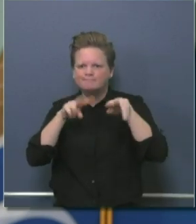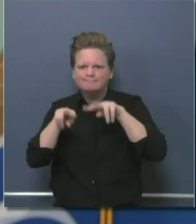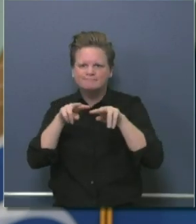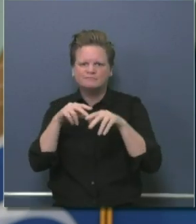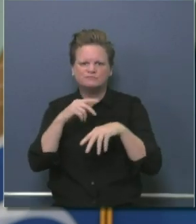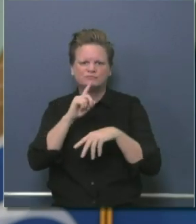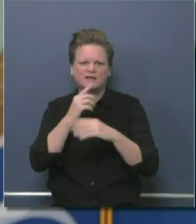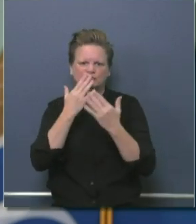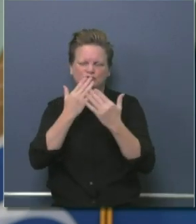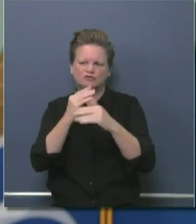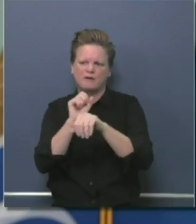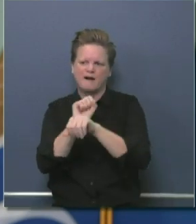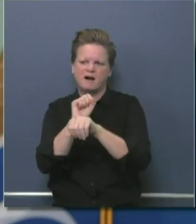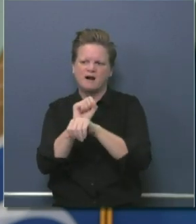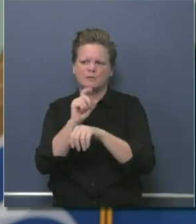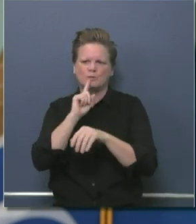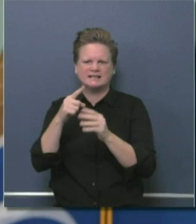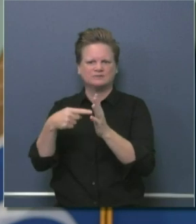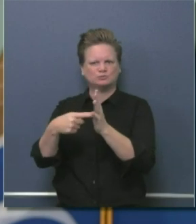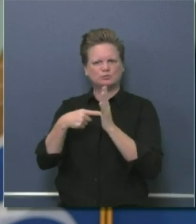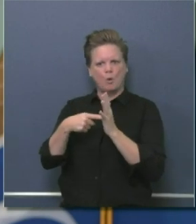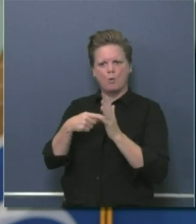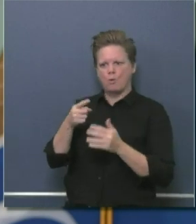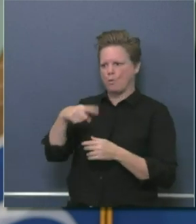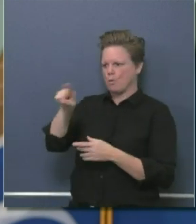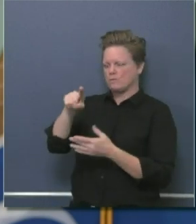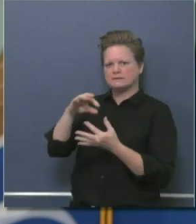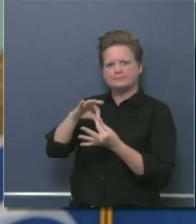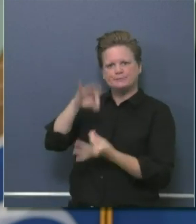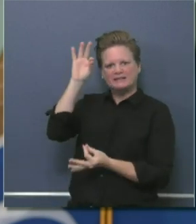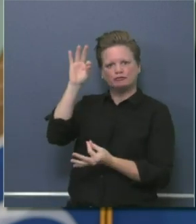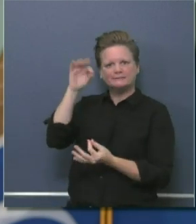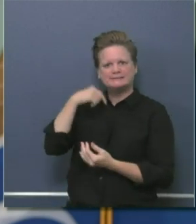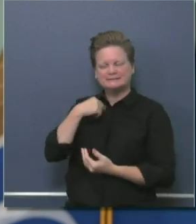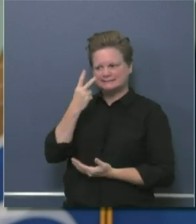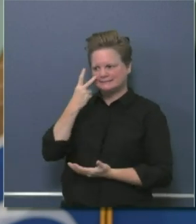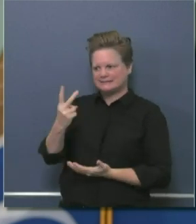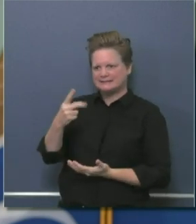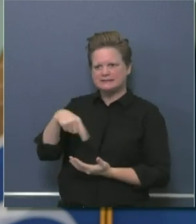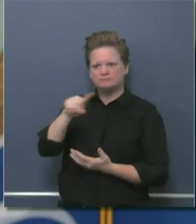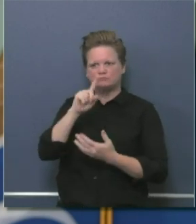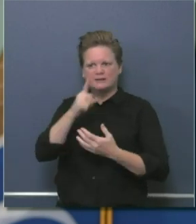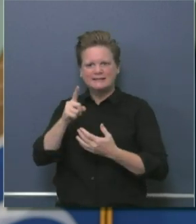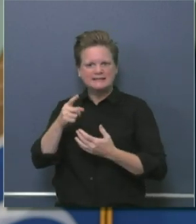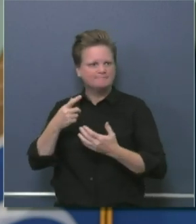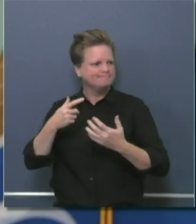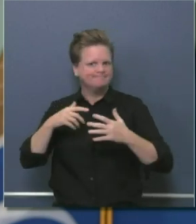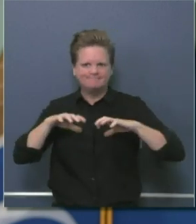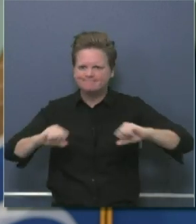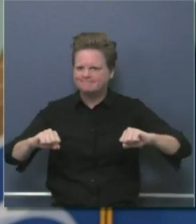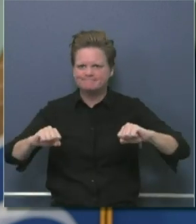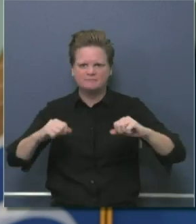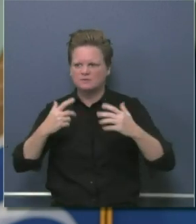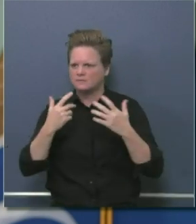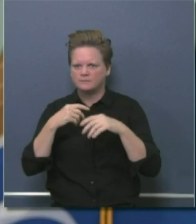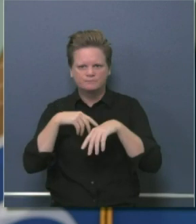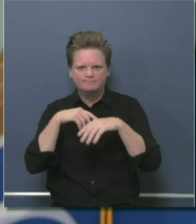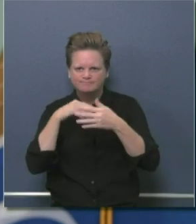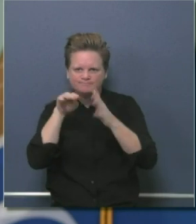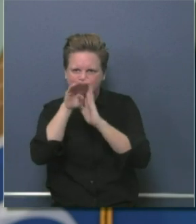and spirit that will allow us in real time to make judicious decisions based